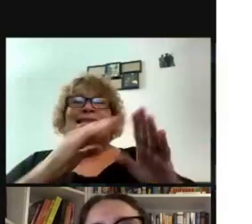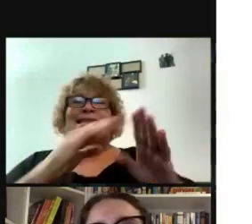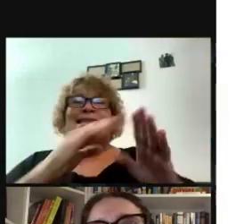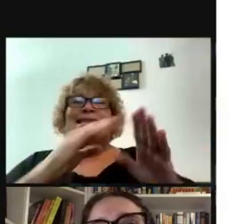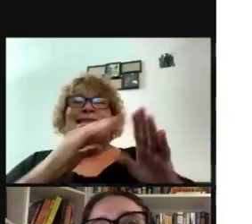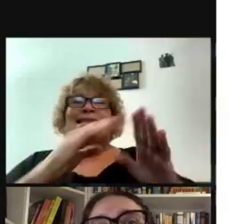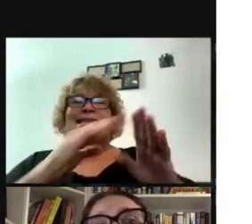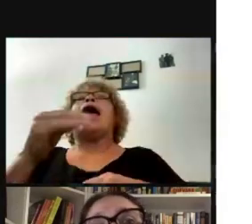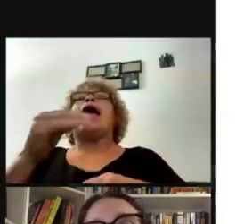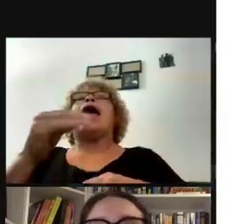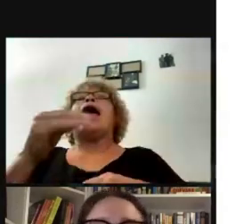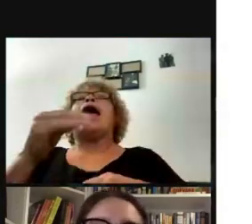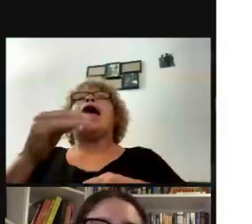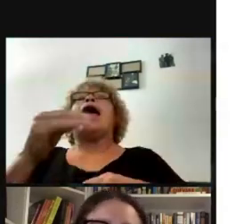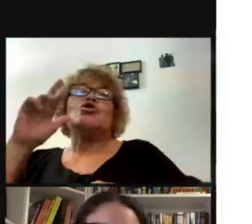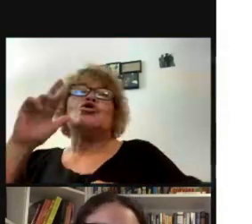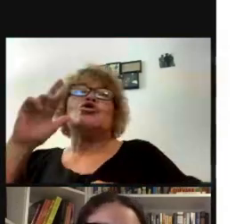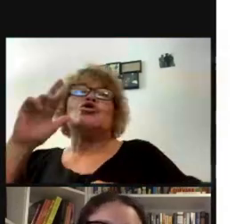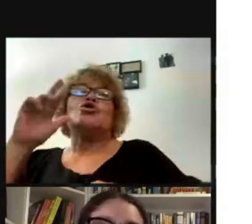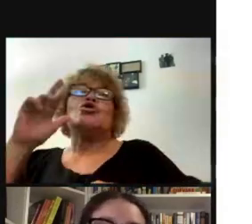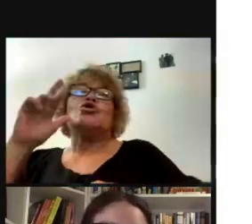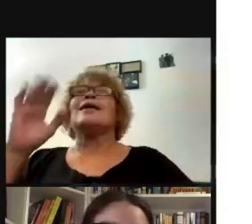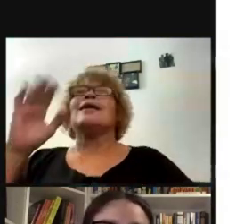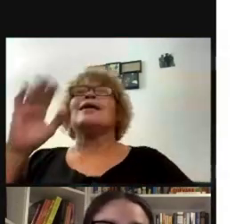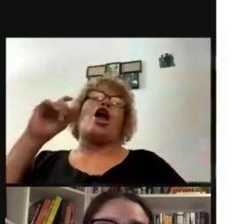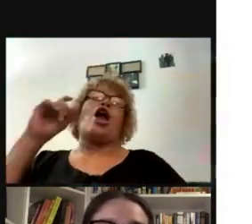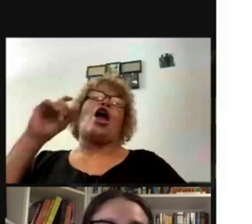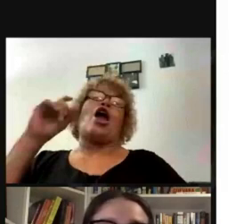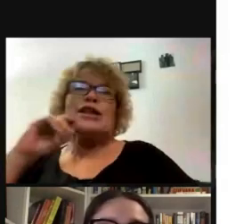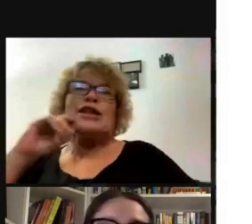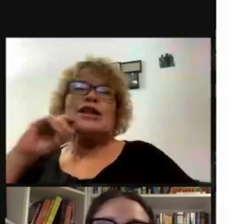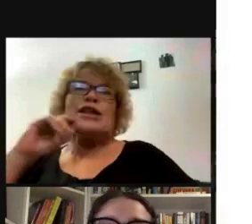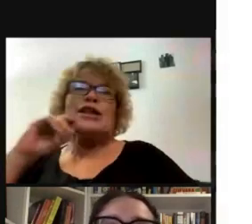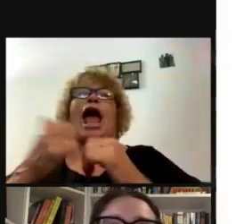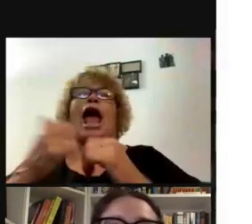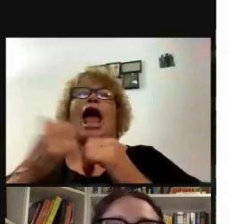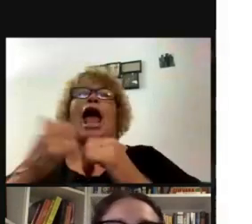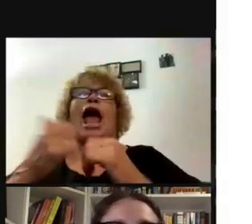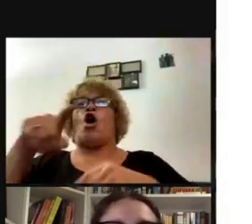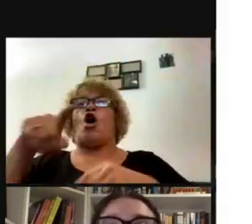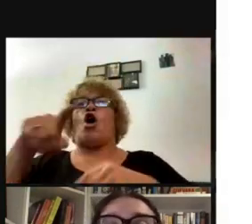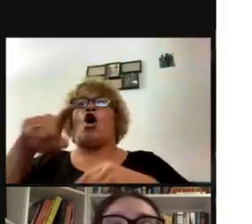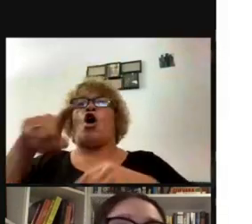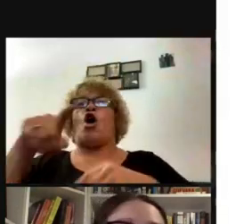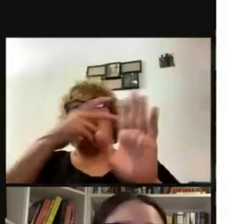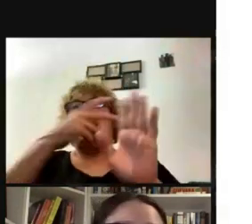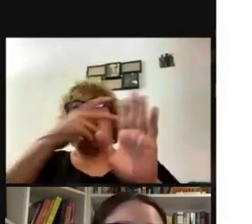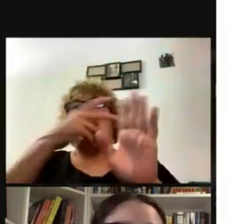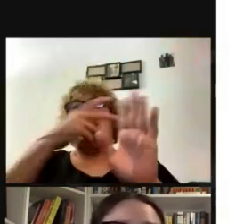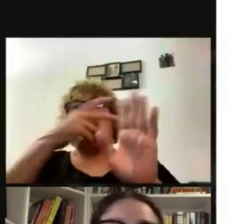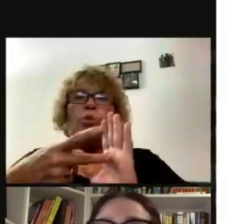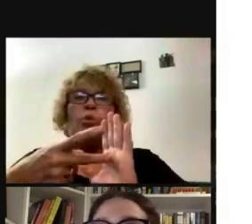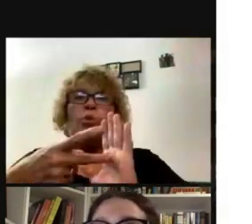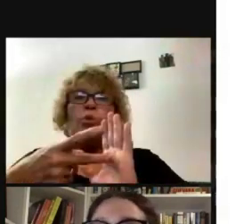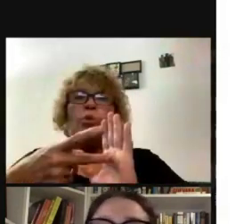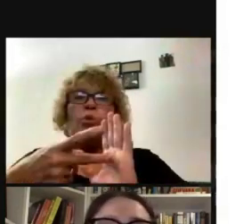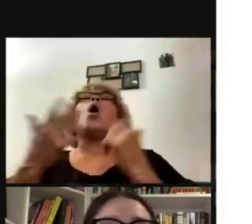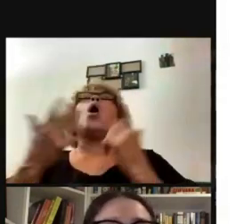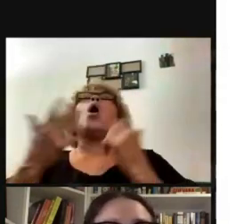and gender converged in this state program, and how public health